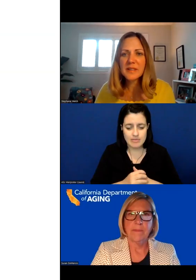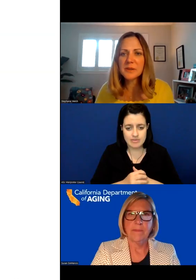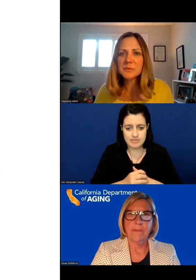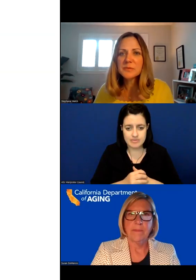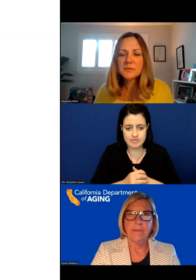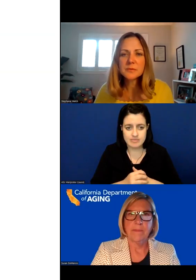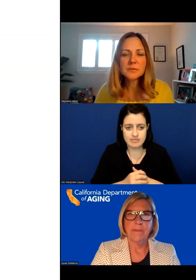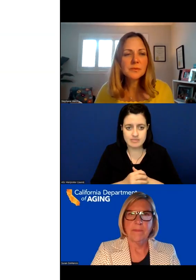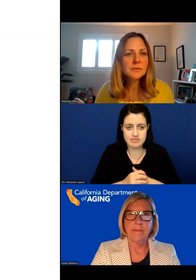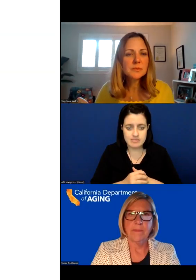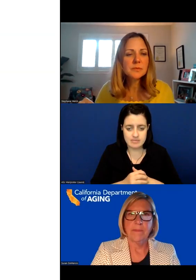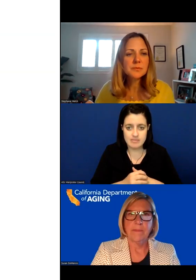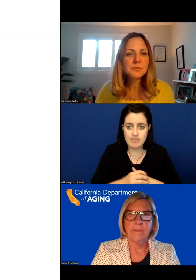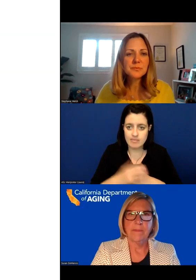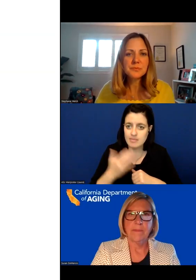Thank you.